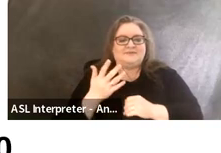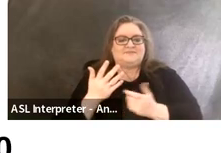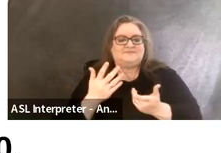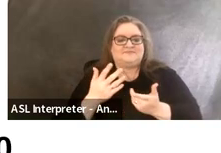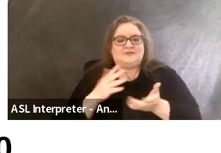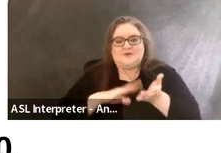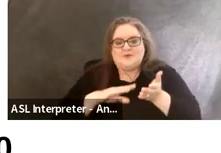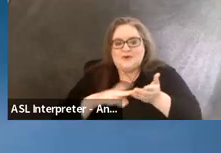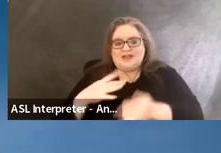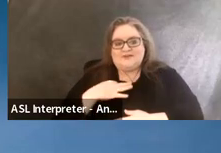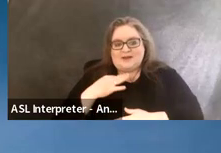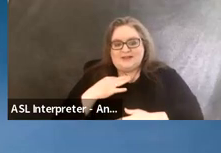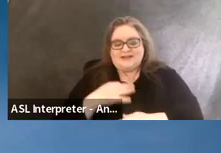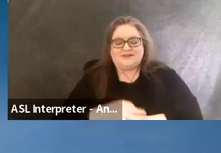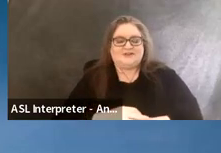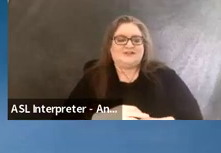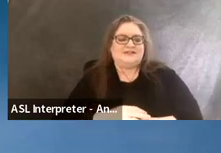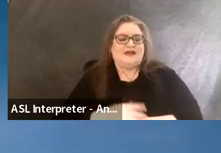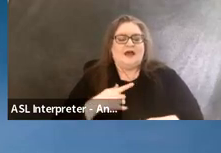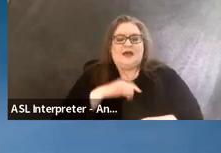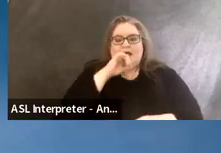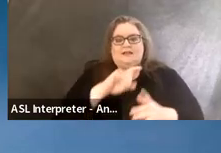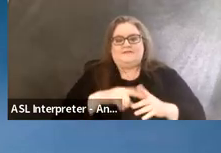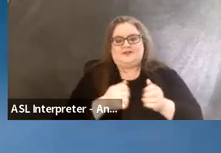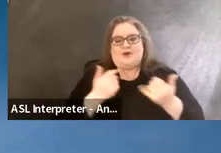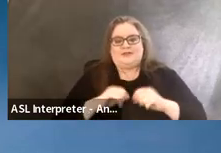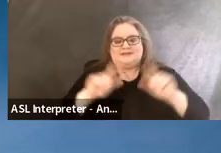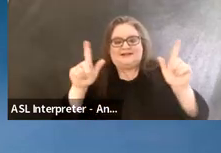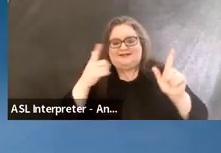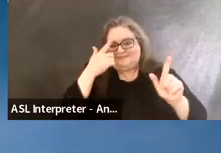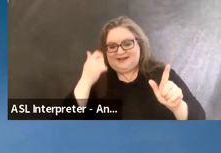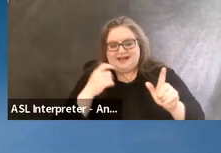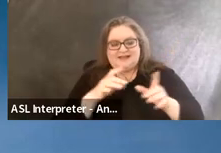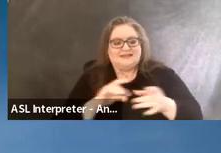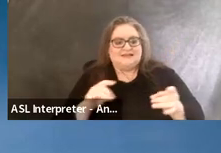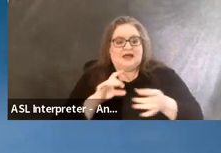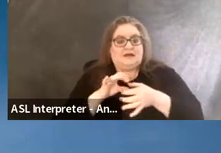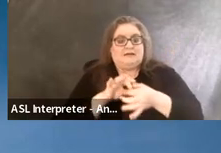waiver applications, I love to start out with this slide because it says, of